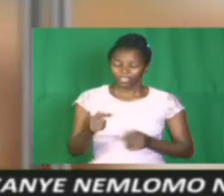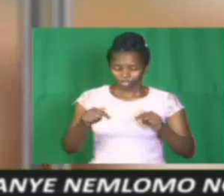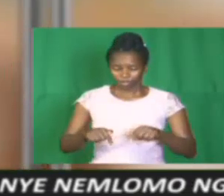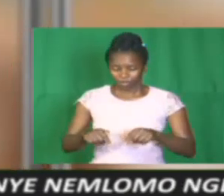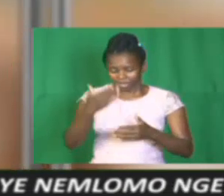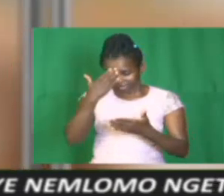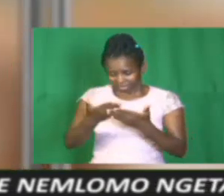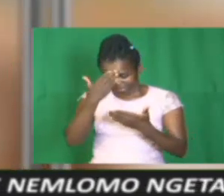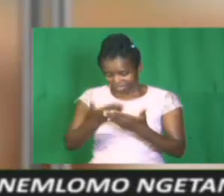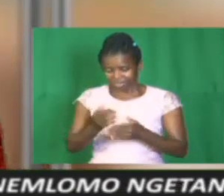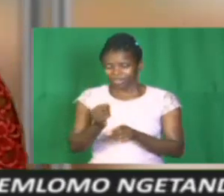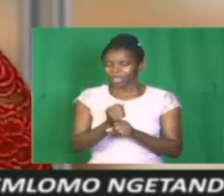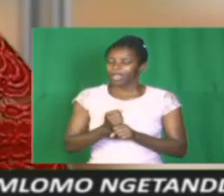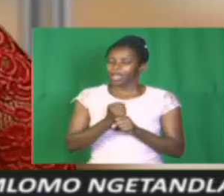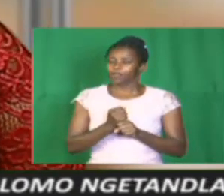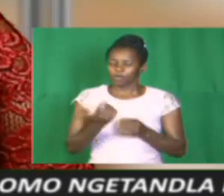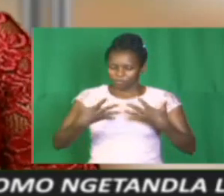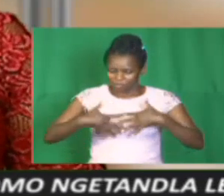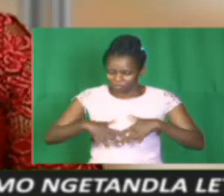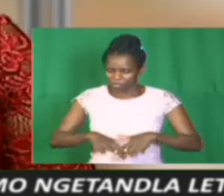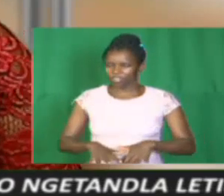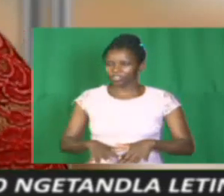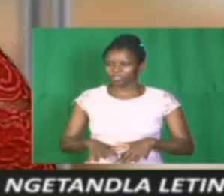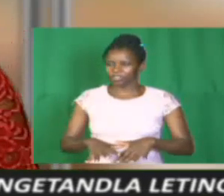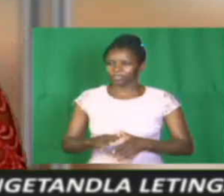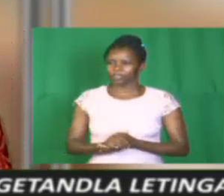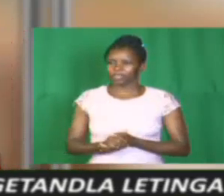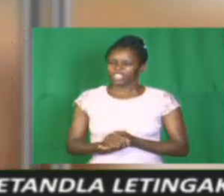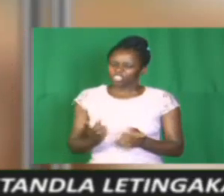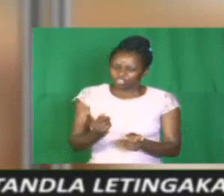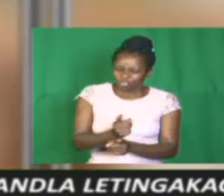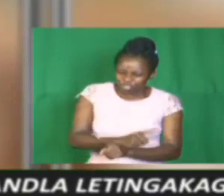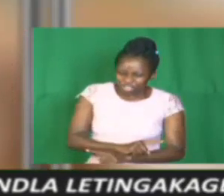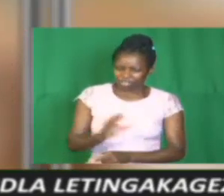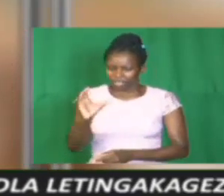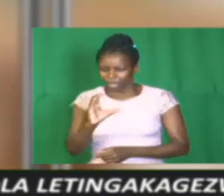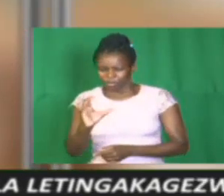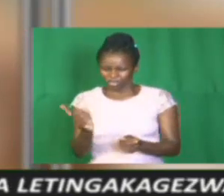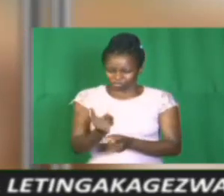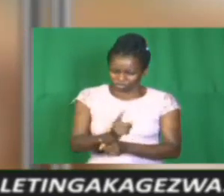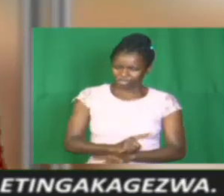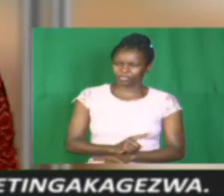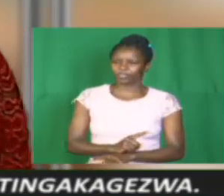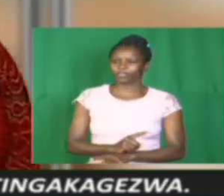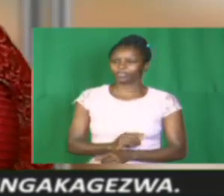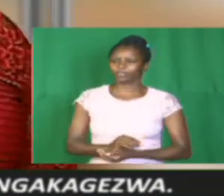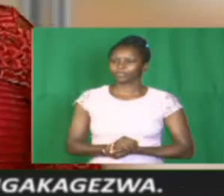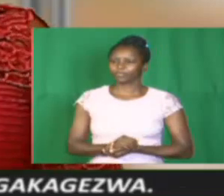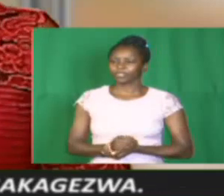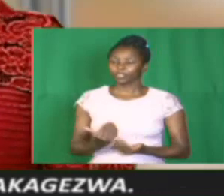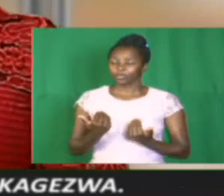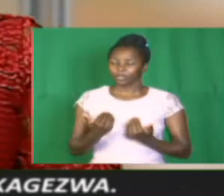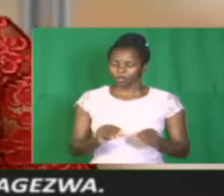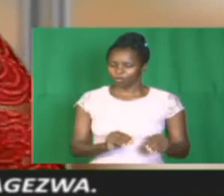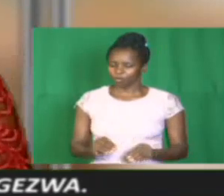be learning about mixtures, physical changes and chemical changes. So we are just going to move